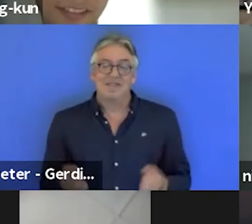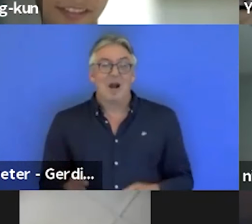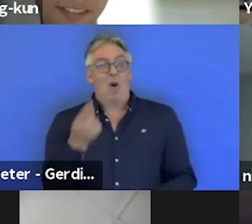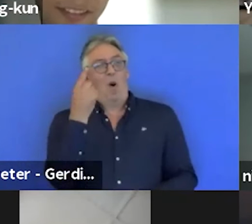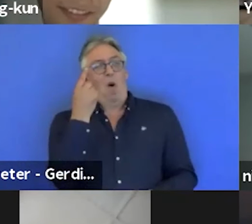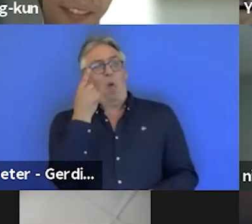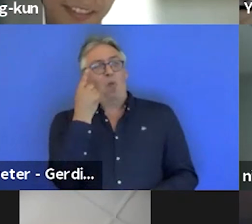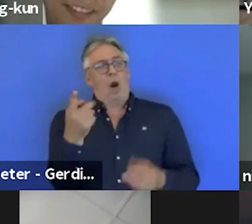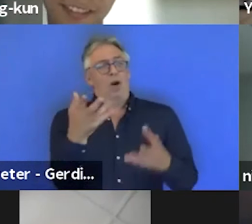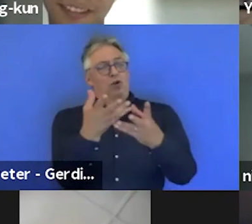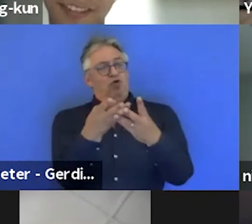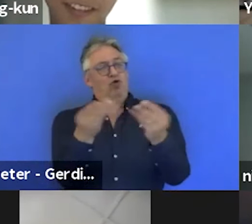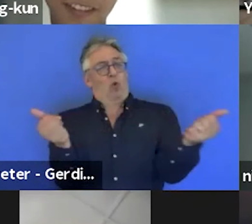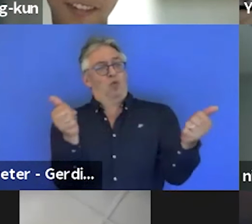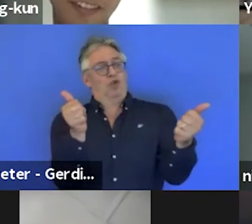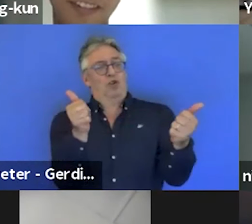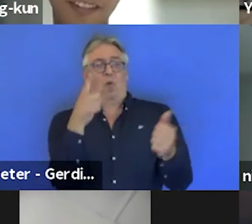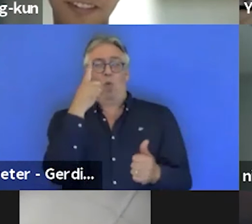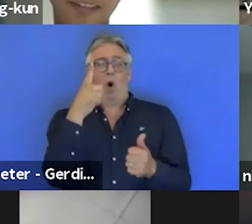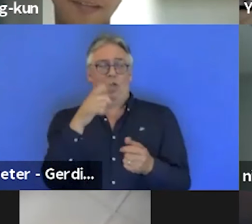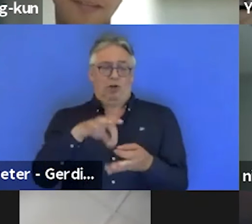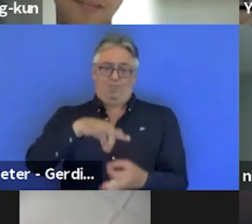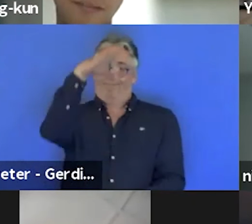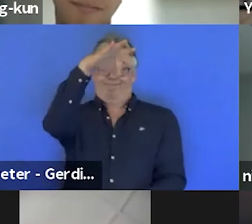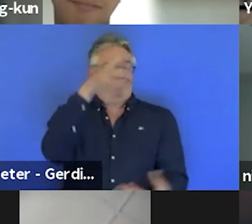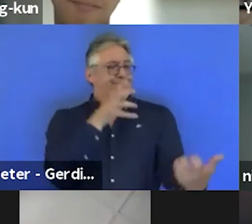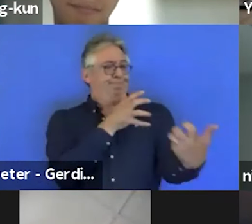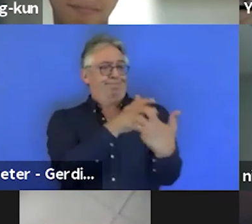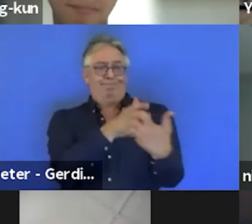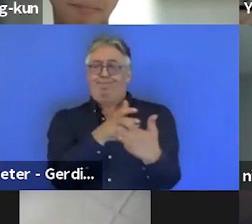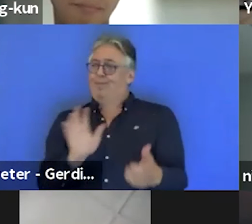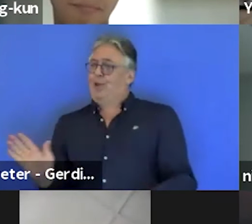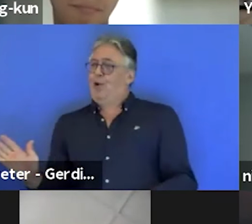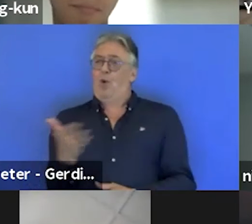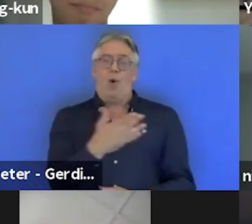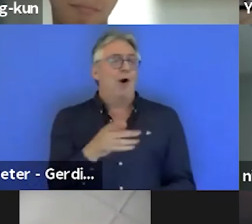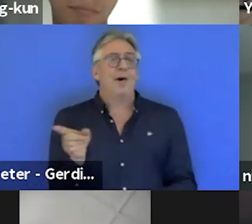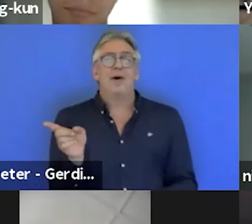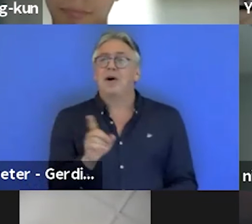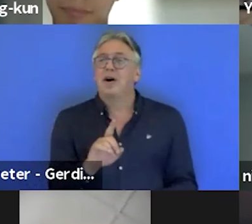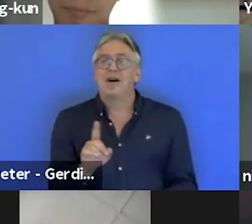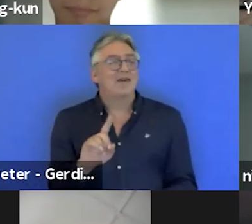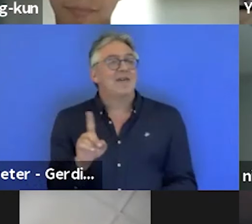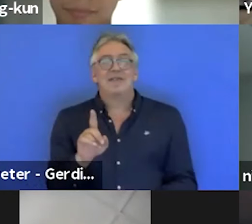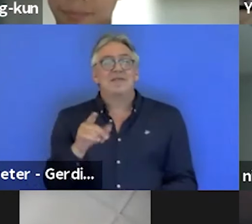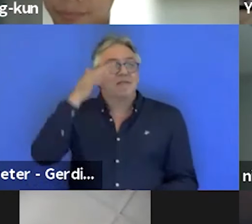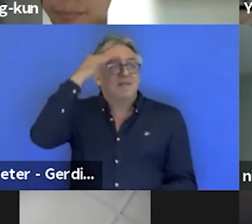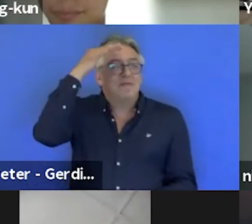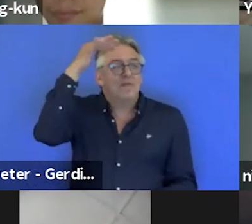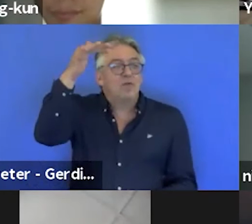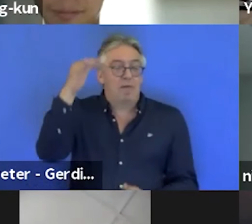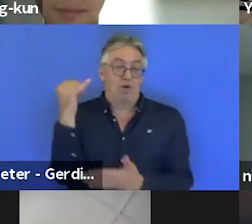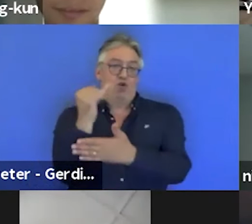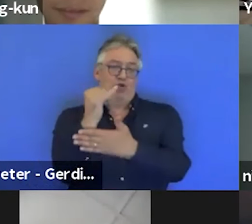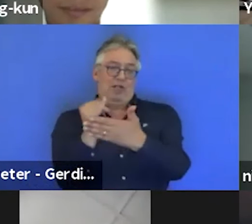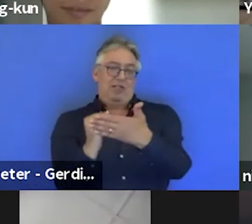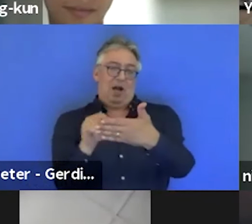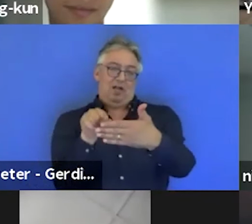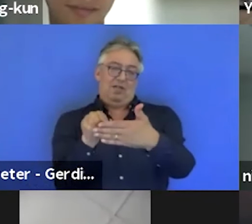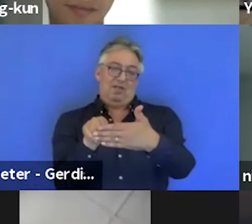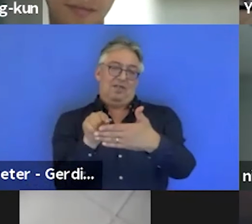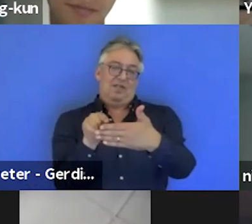all. It is not a brittle method. It's a design approach. It depends on the quality of the designer for work.